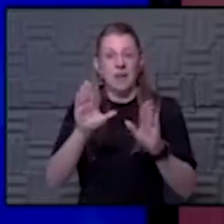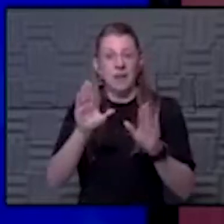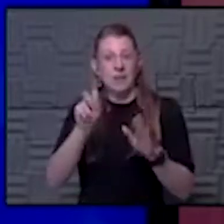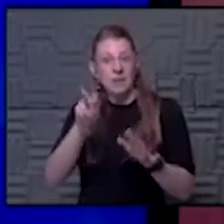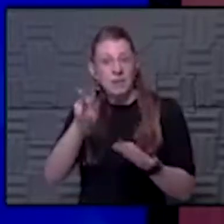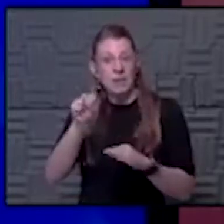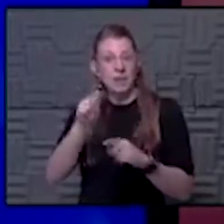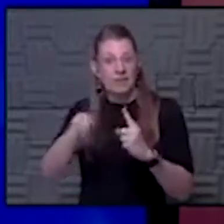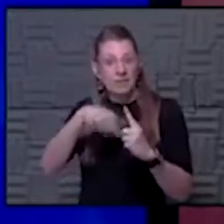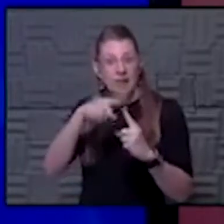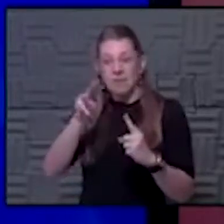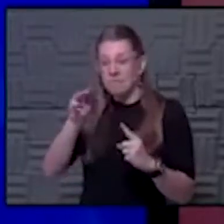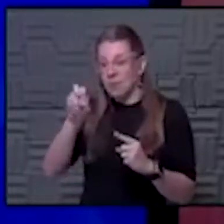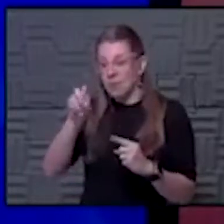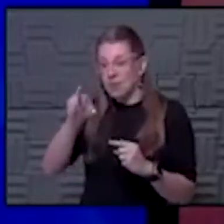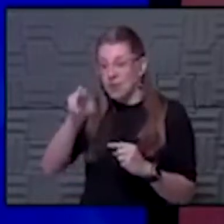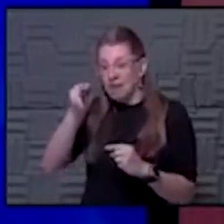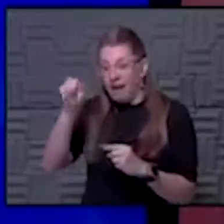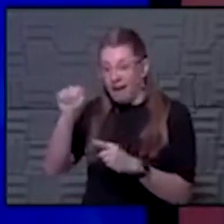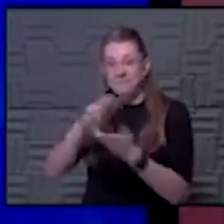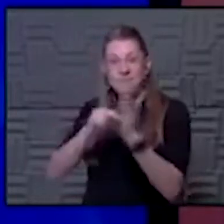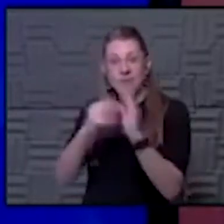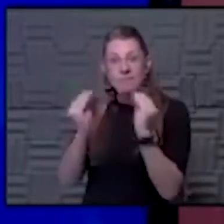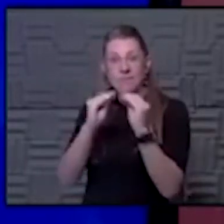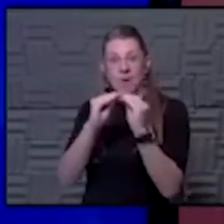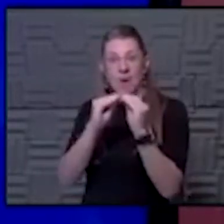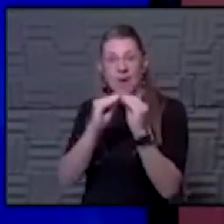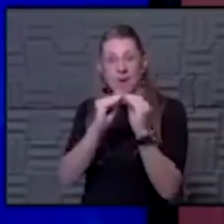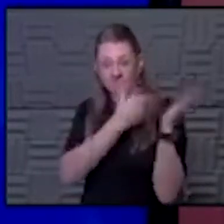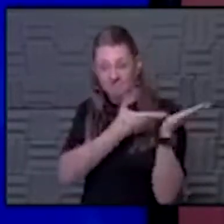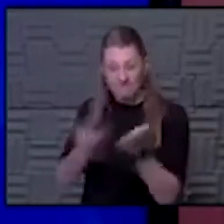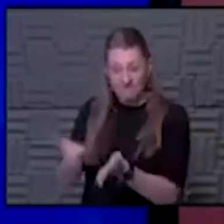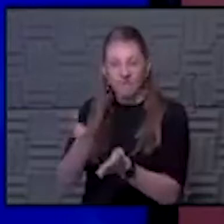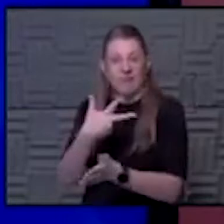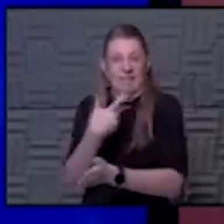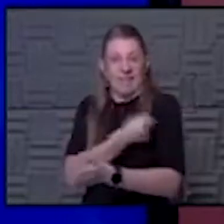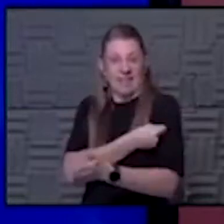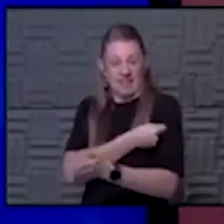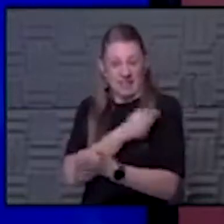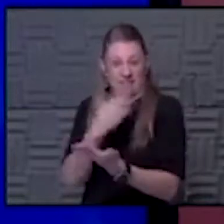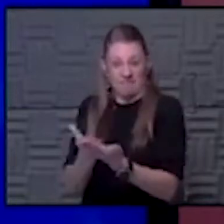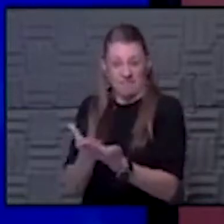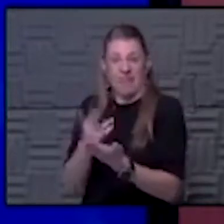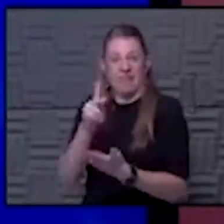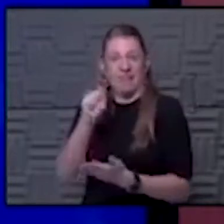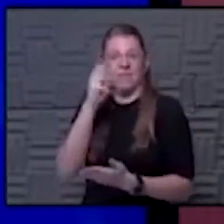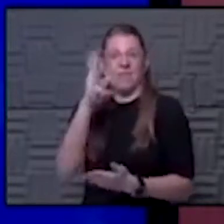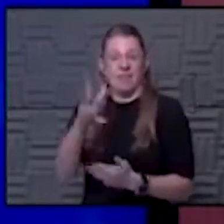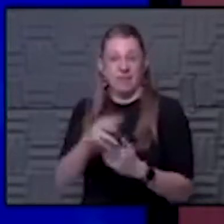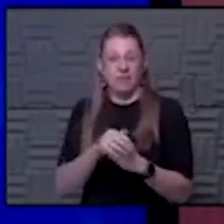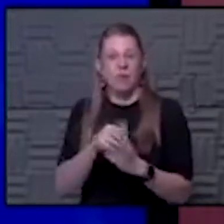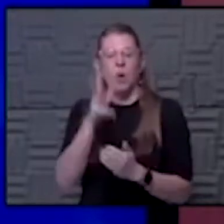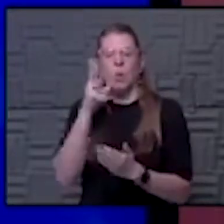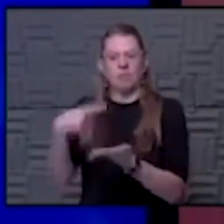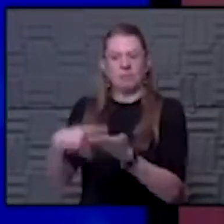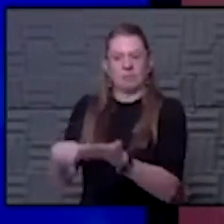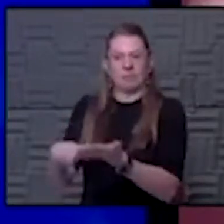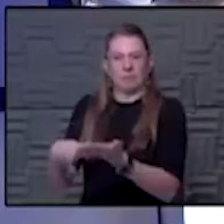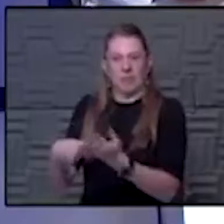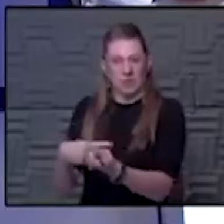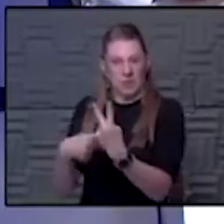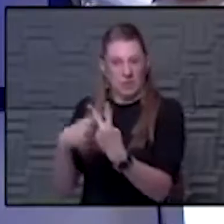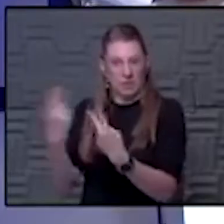Moderna. So that means even more vaccines are going to be arriving in Kansas. And we have two very special guests on the line we're going to be visiting with shortly. But